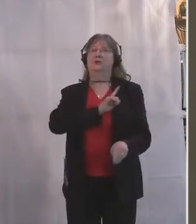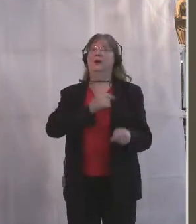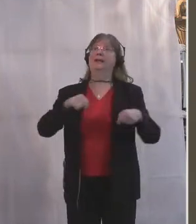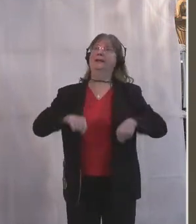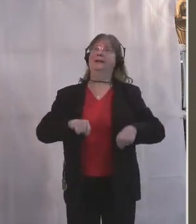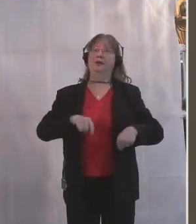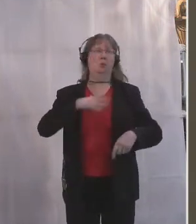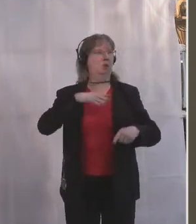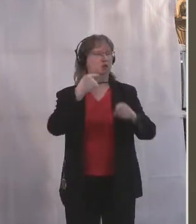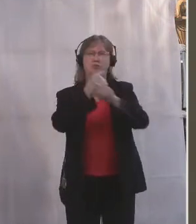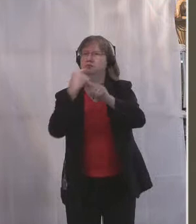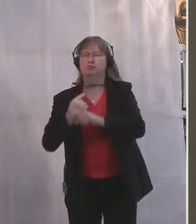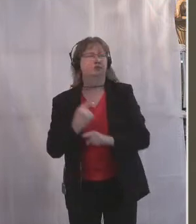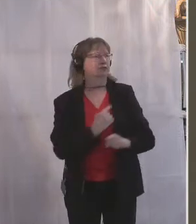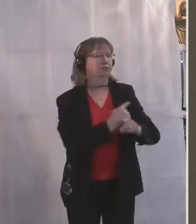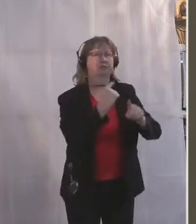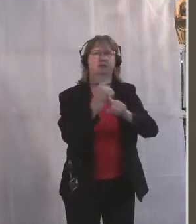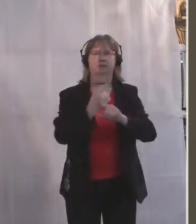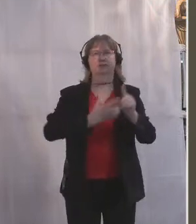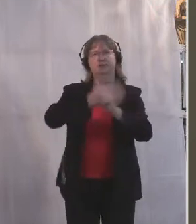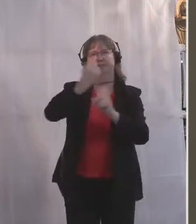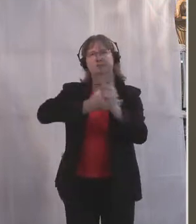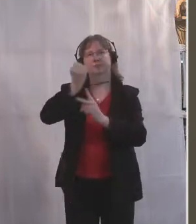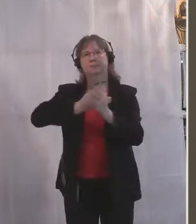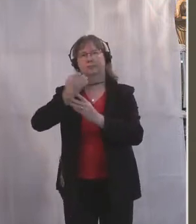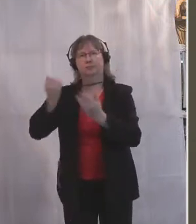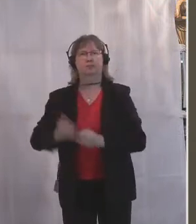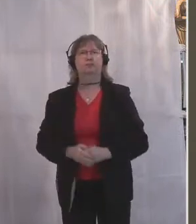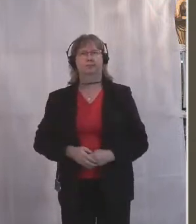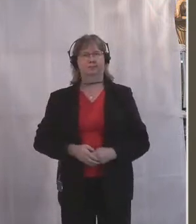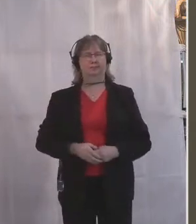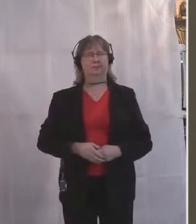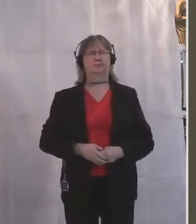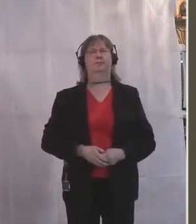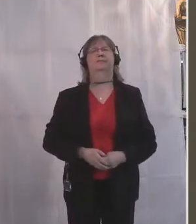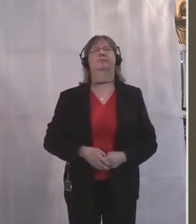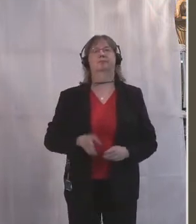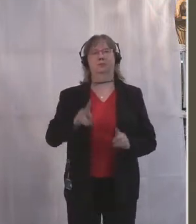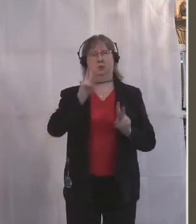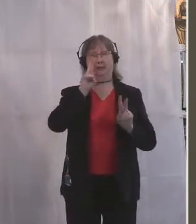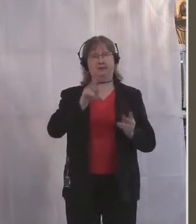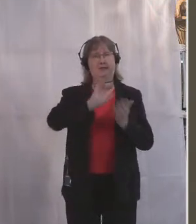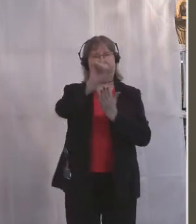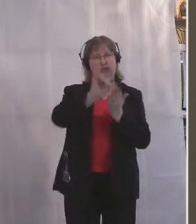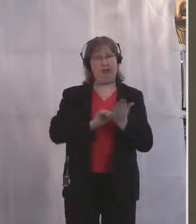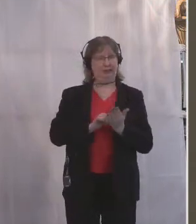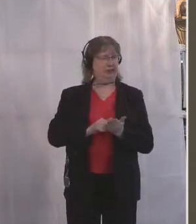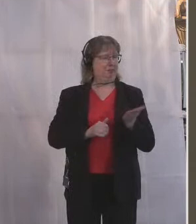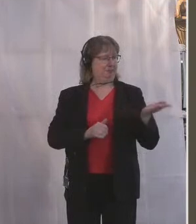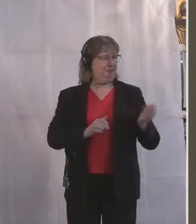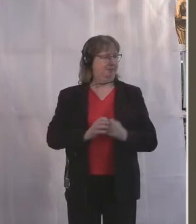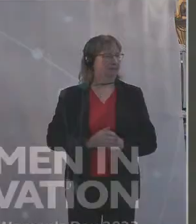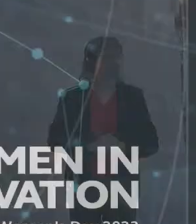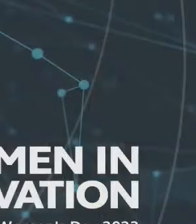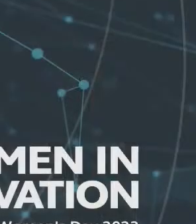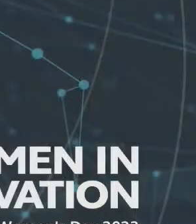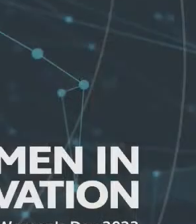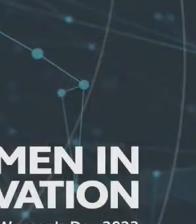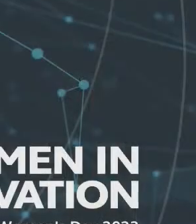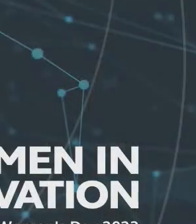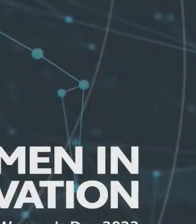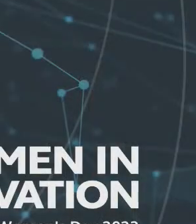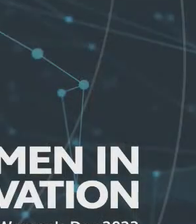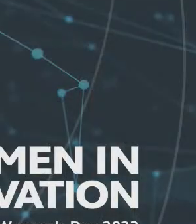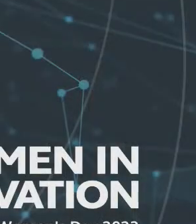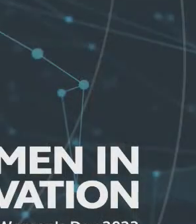today to talk about. So let me show you the agenda. And this is me. So I'm Head of